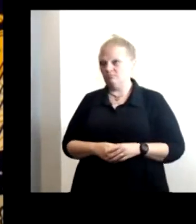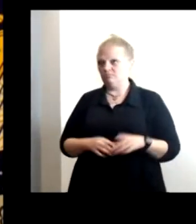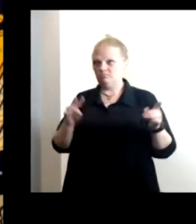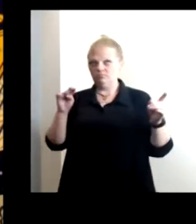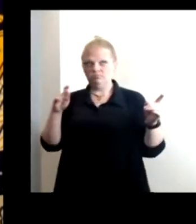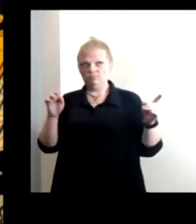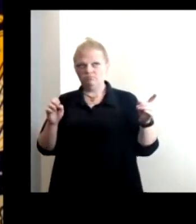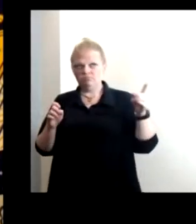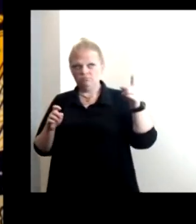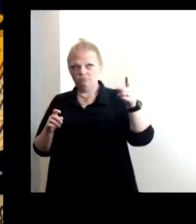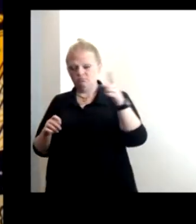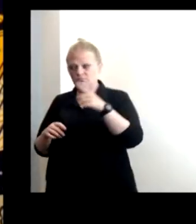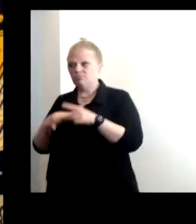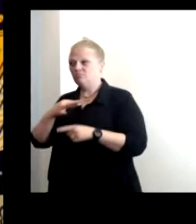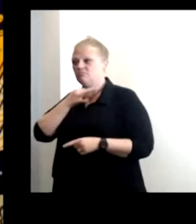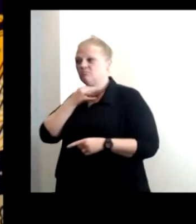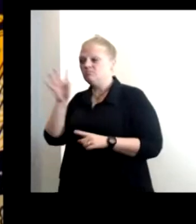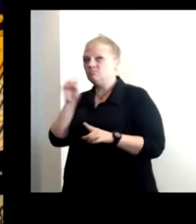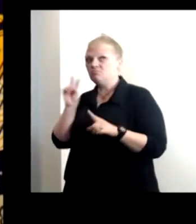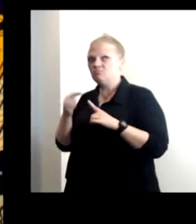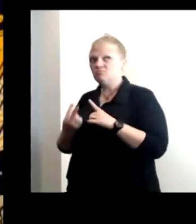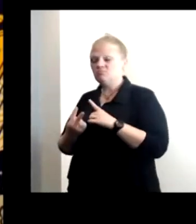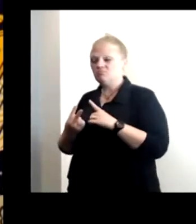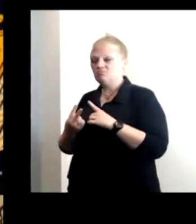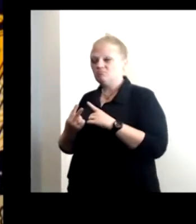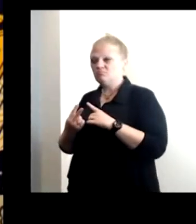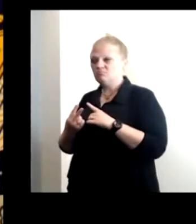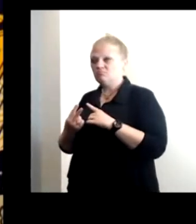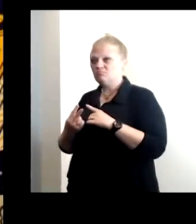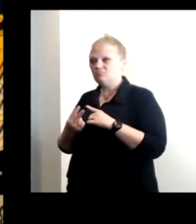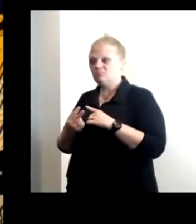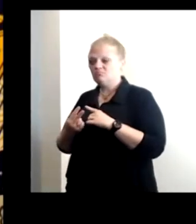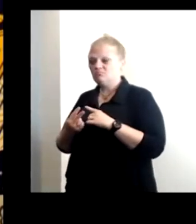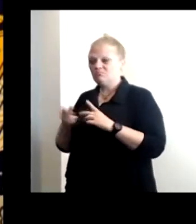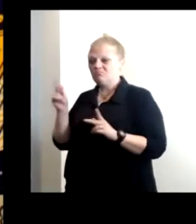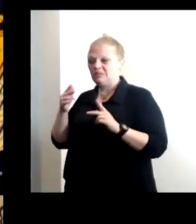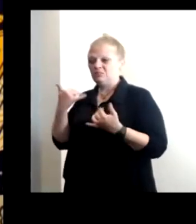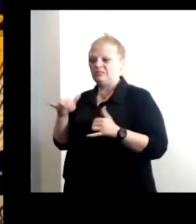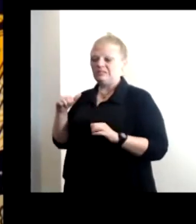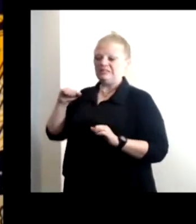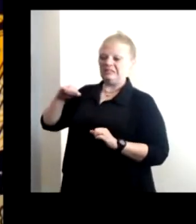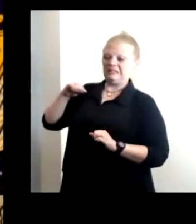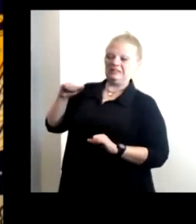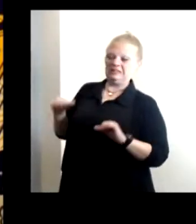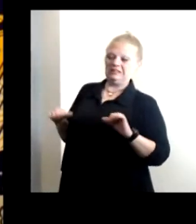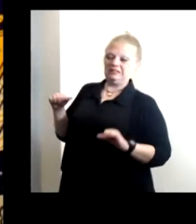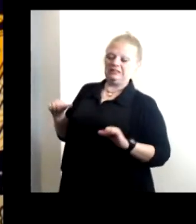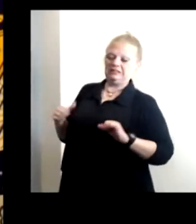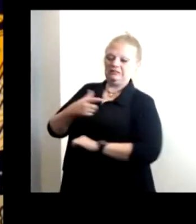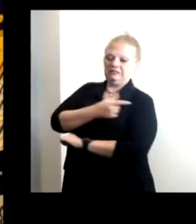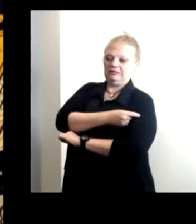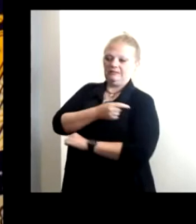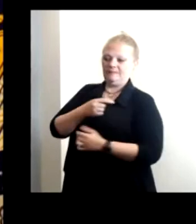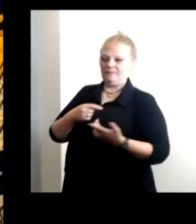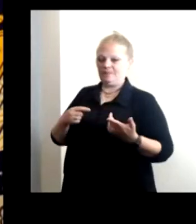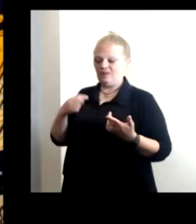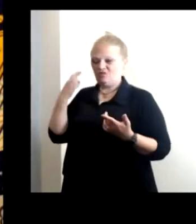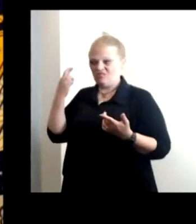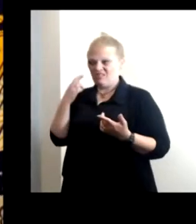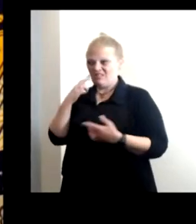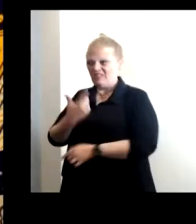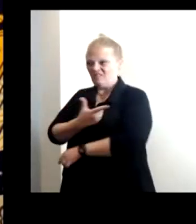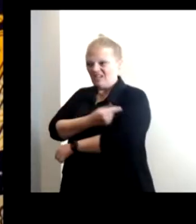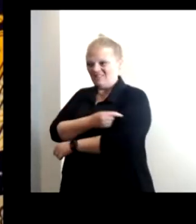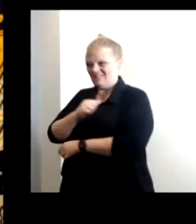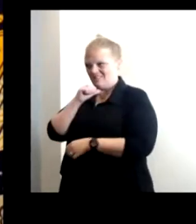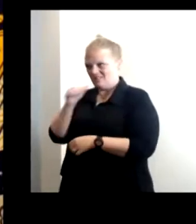Mike Baggerman, then Mike Desmond. Curious to get your perspective on those who are still hesitant to get the vaccine over the reason that the vaccines haven't